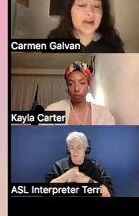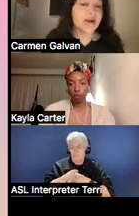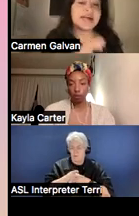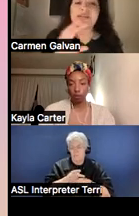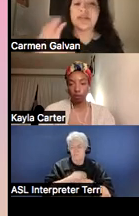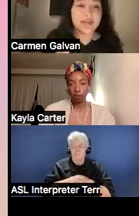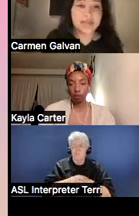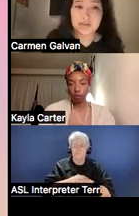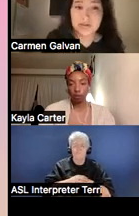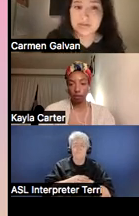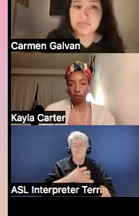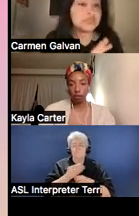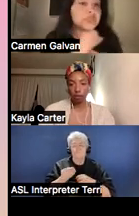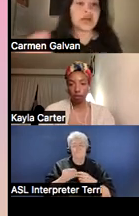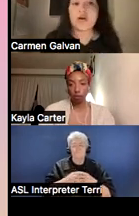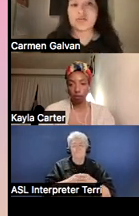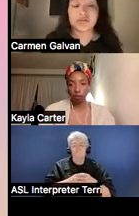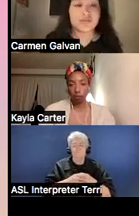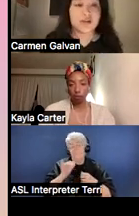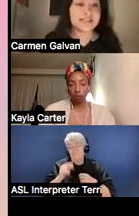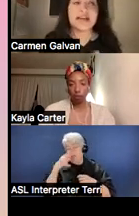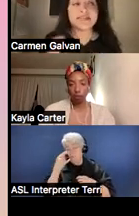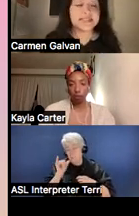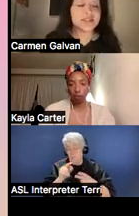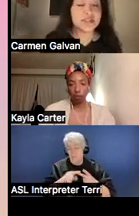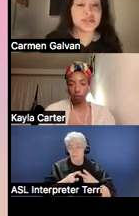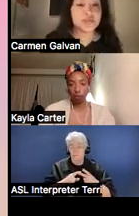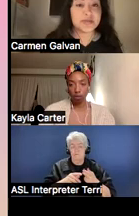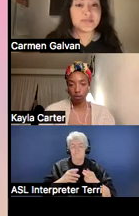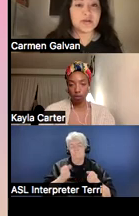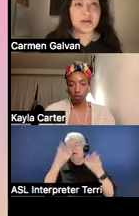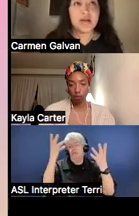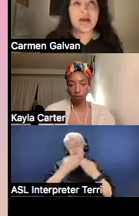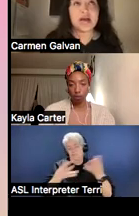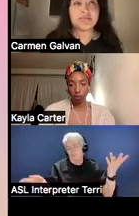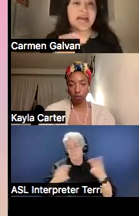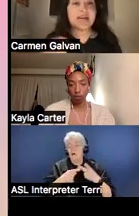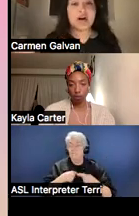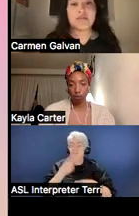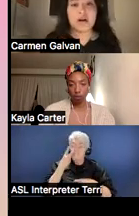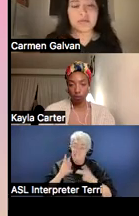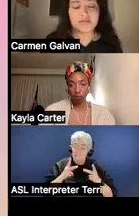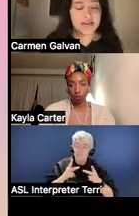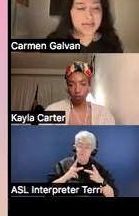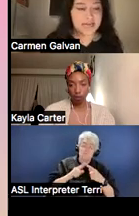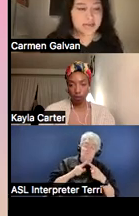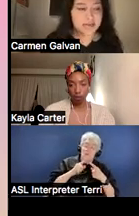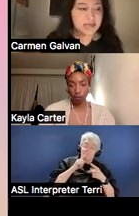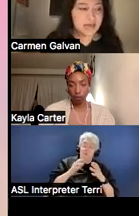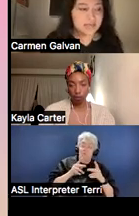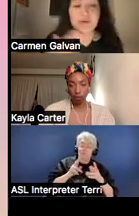respite care. And so that can look like all sorts of ways. I've seen situations where people sign off on